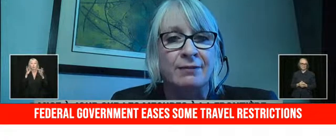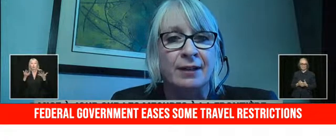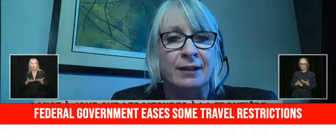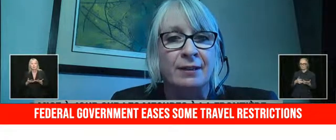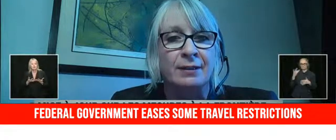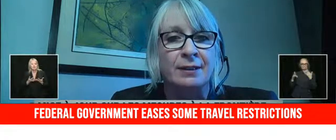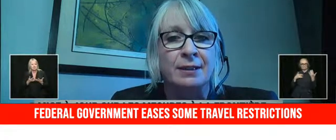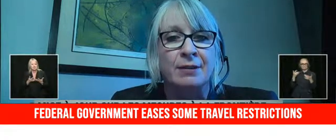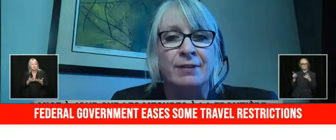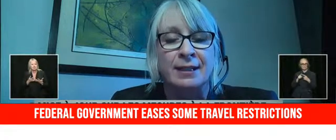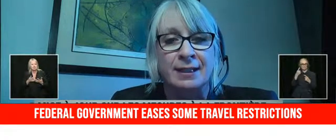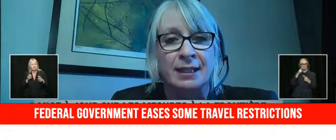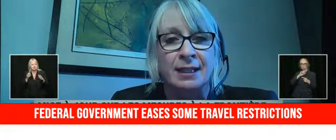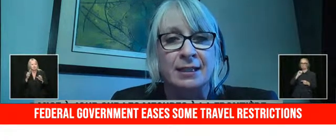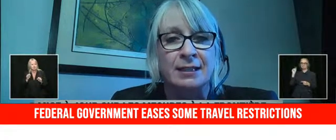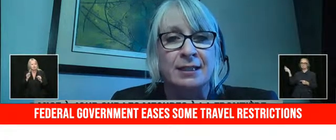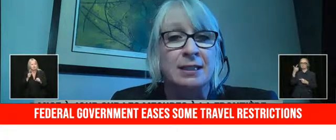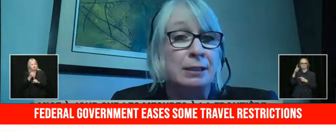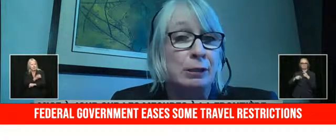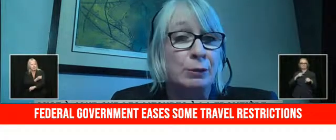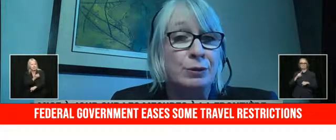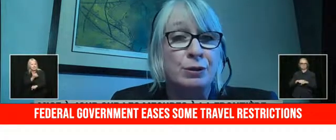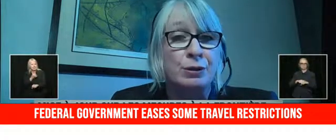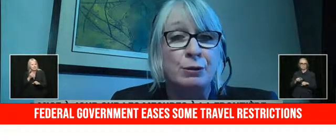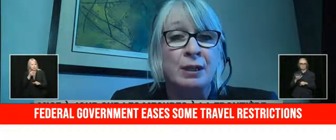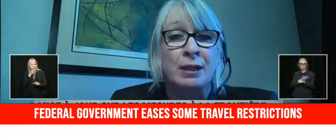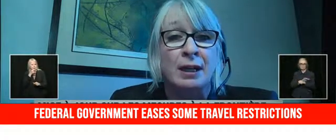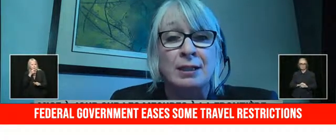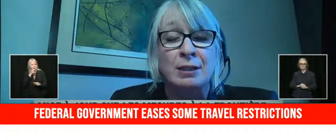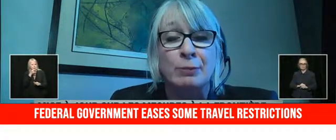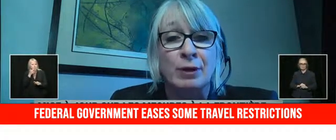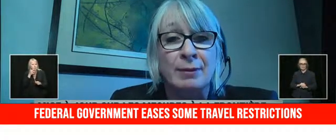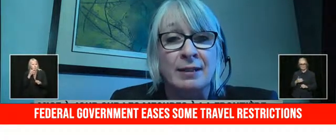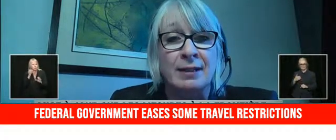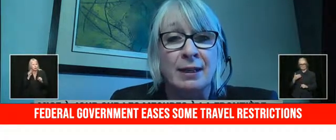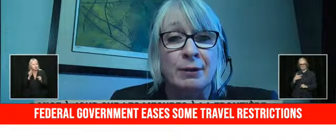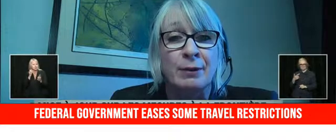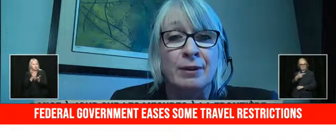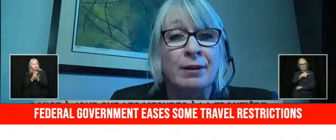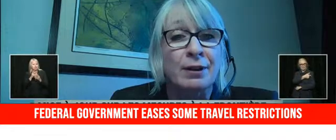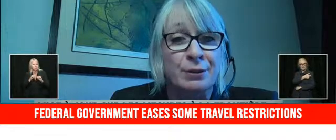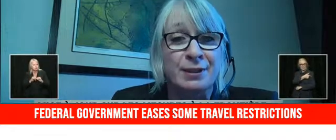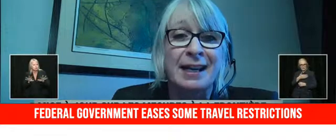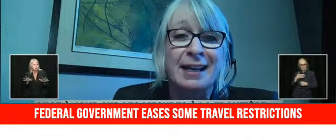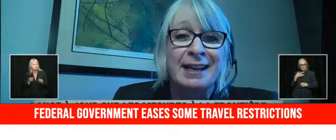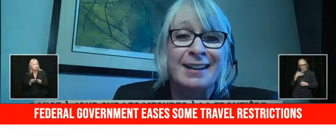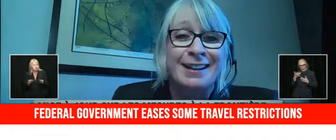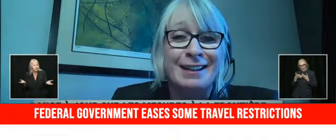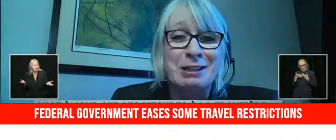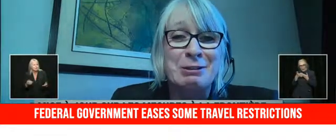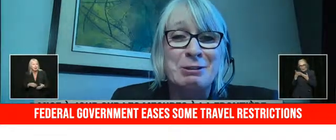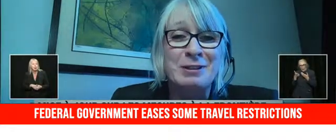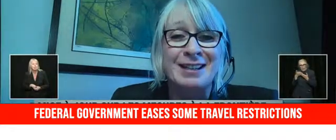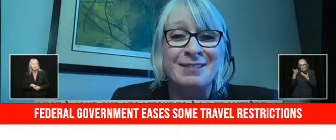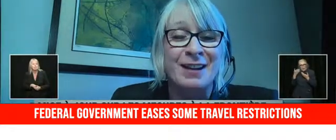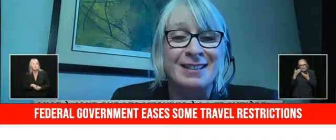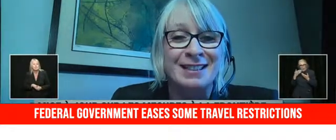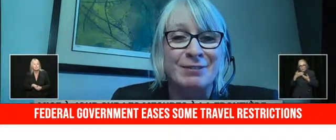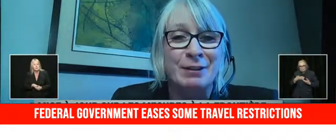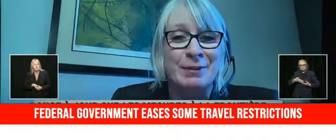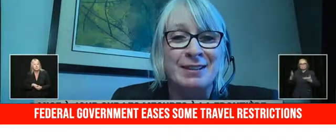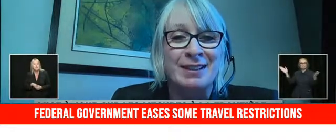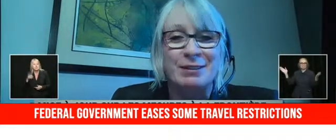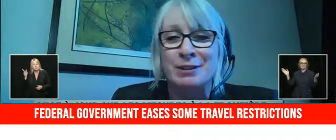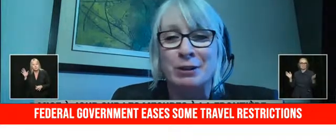we have a vaccine that is this close to deployment. Now, I will also say, that